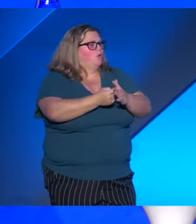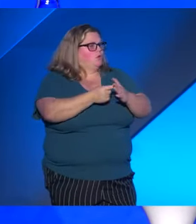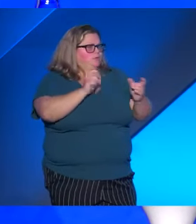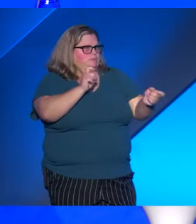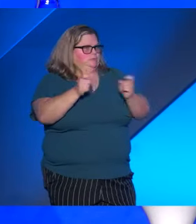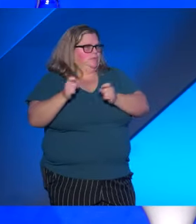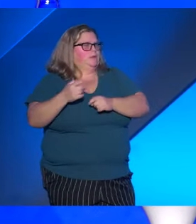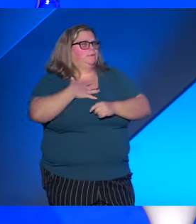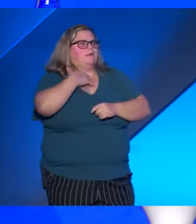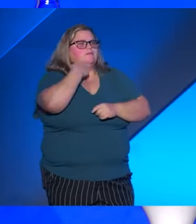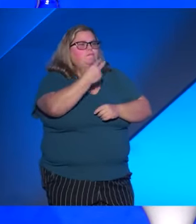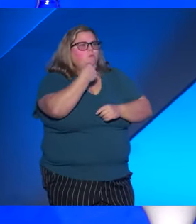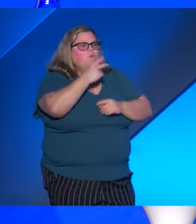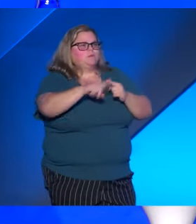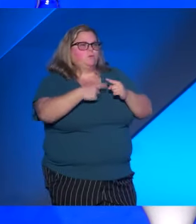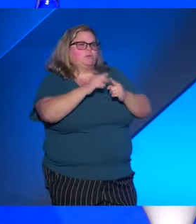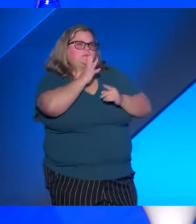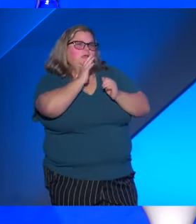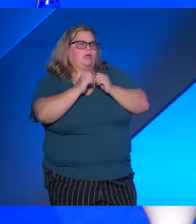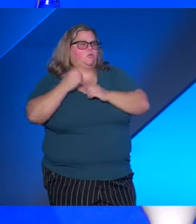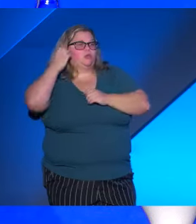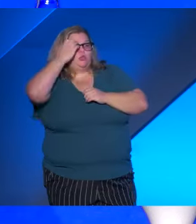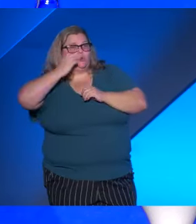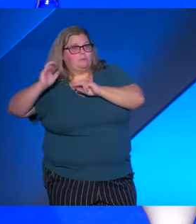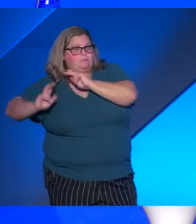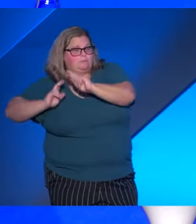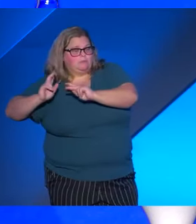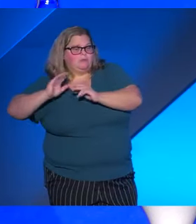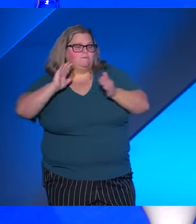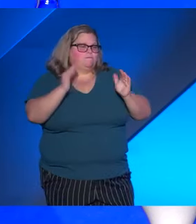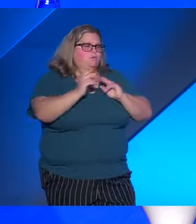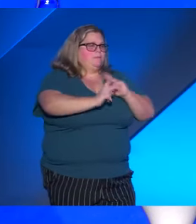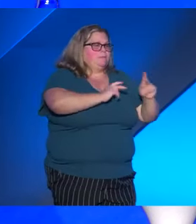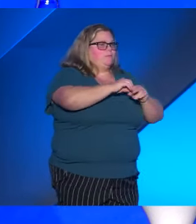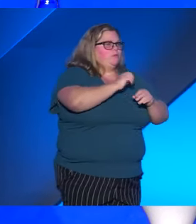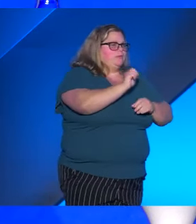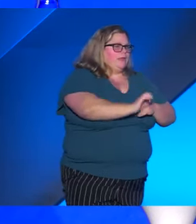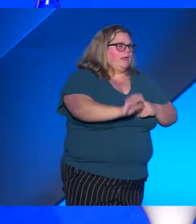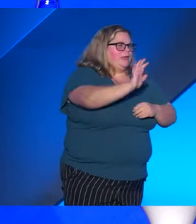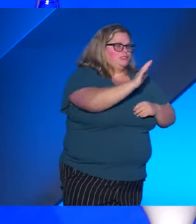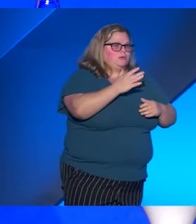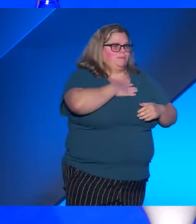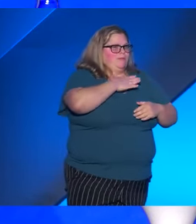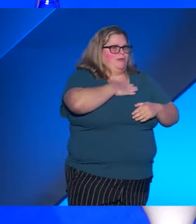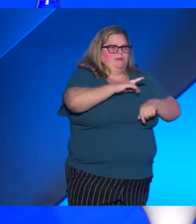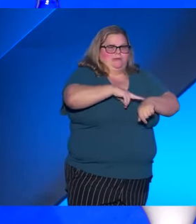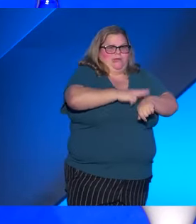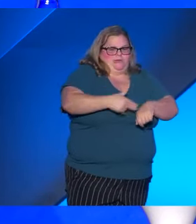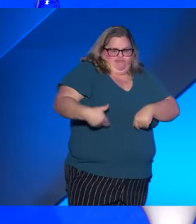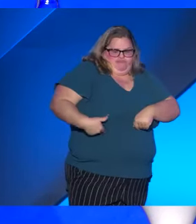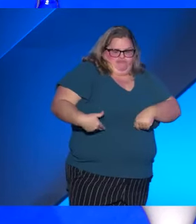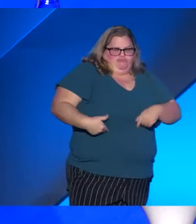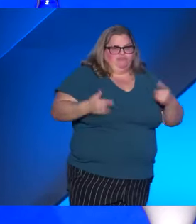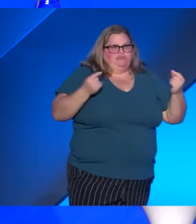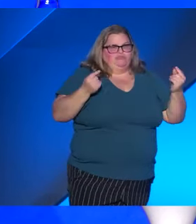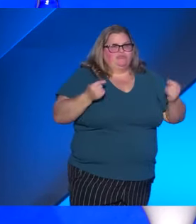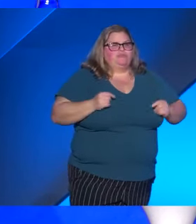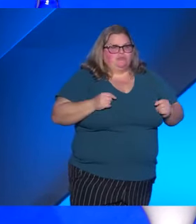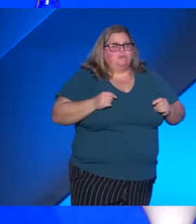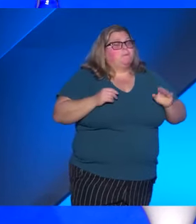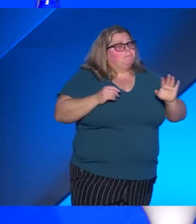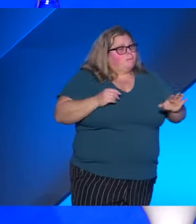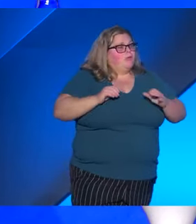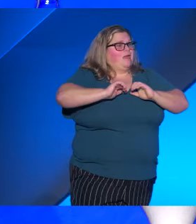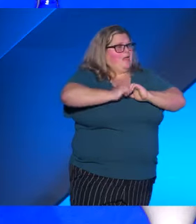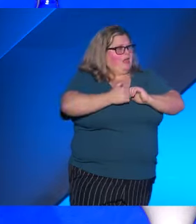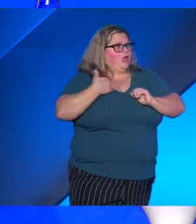my voice when I'm speaking to Europeans versus when I'm speaking to people in Asia. This is just a natural thing for me to do. But the ways